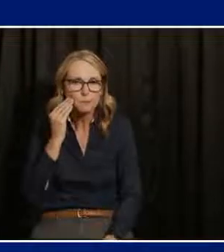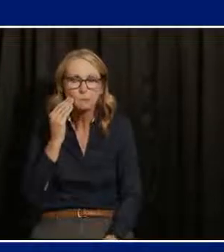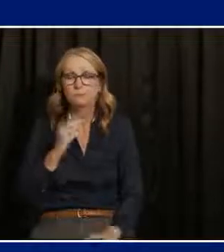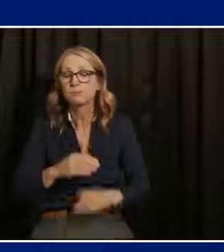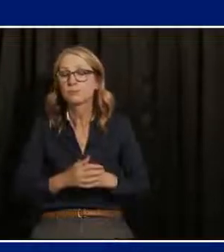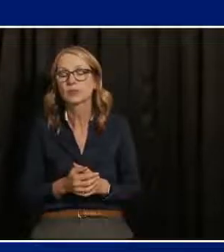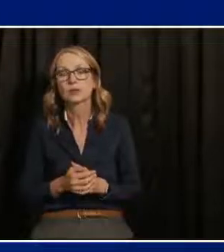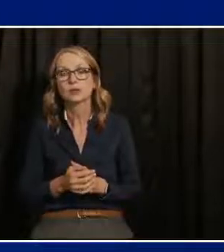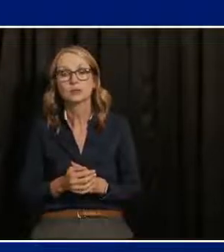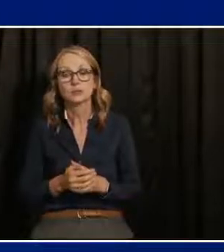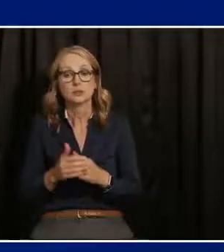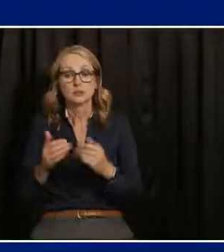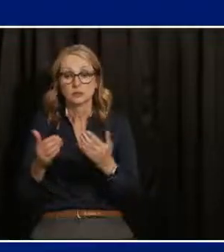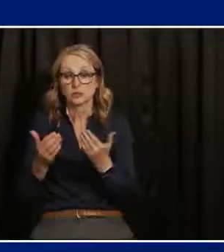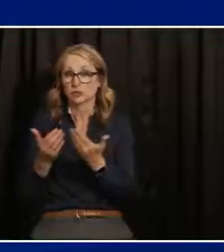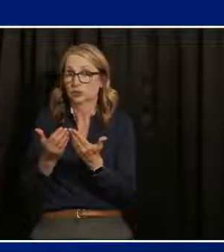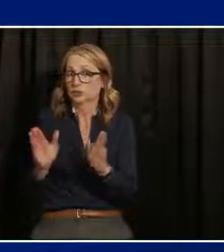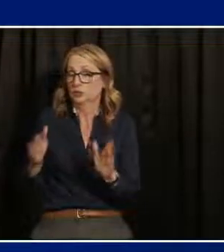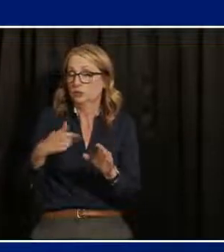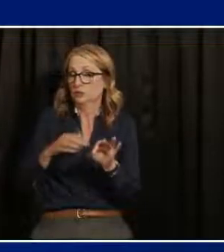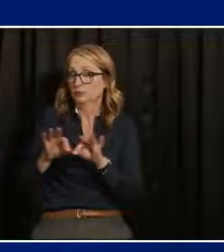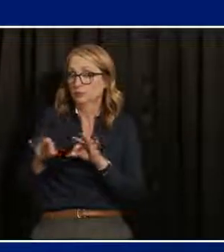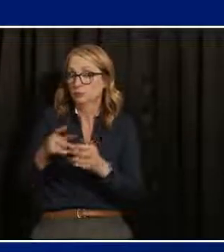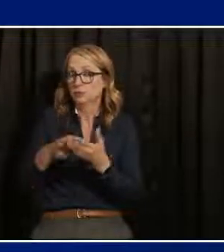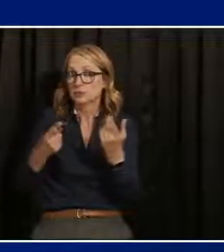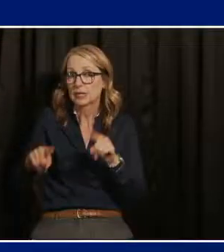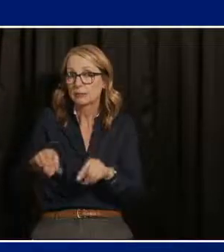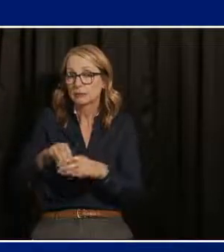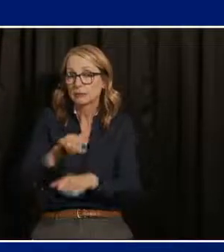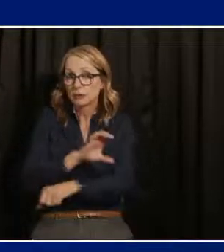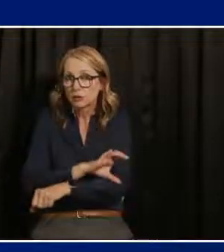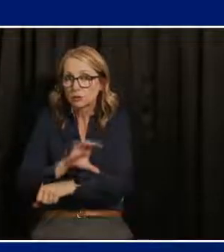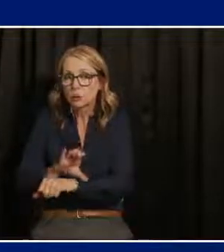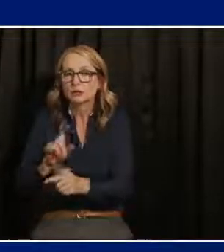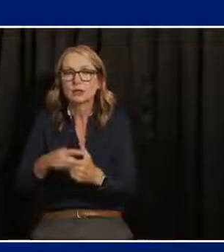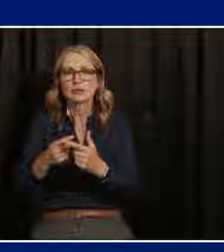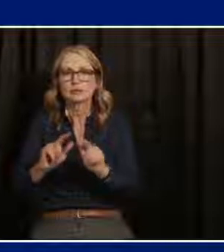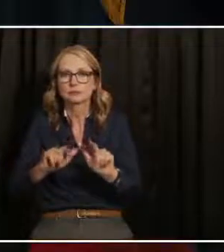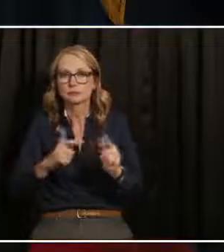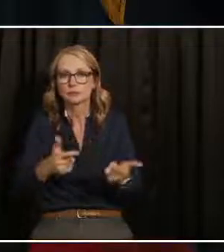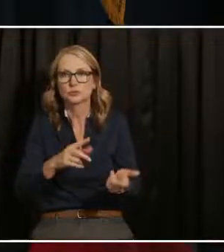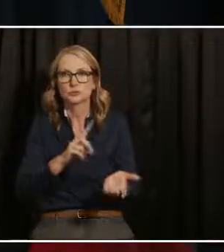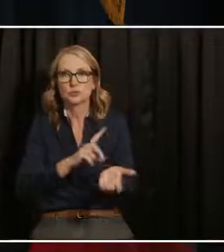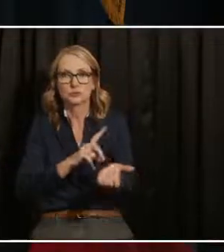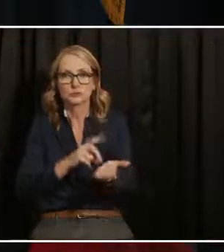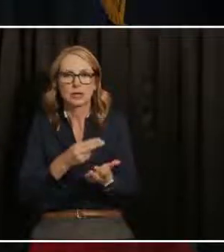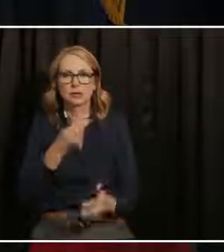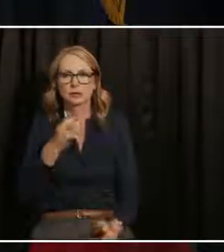are in Colorado, and I'll turn it over to Dr. Rachel Herlihy, our state epidemiologist. Dr. Herlihy.